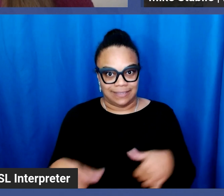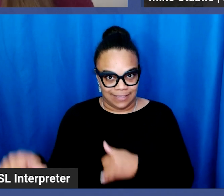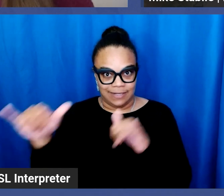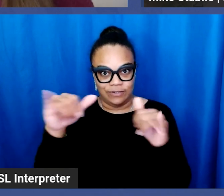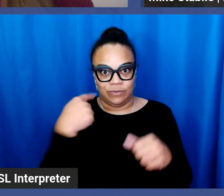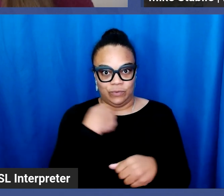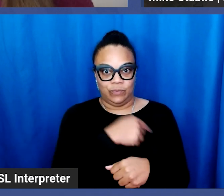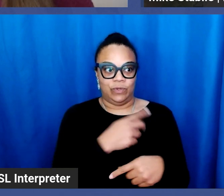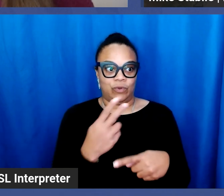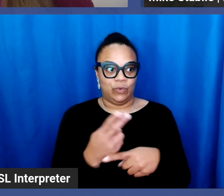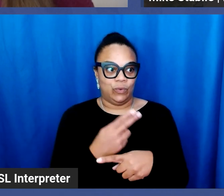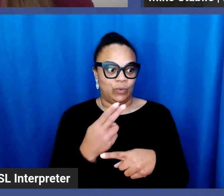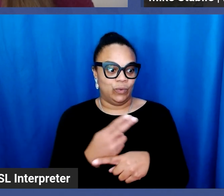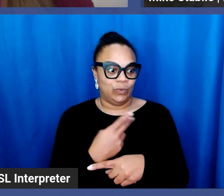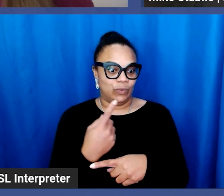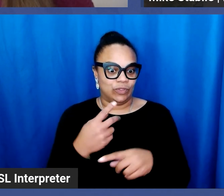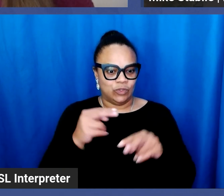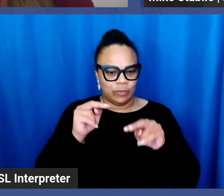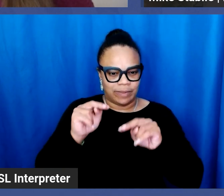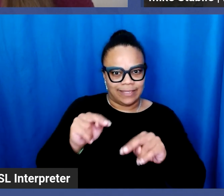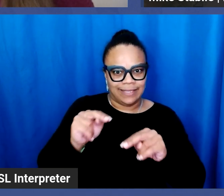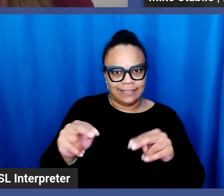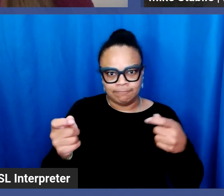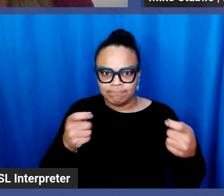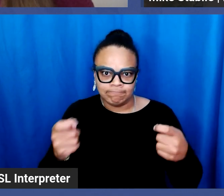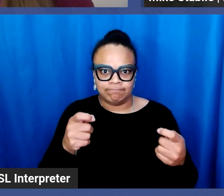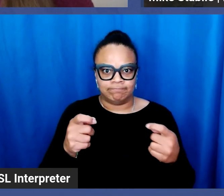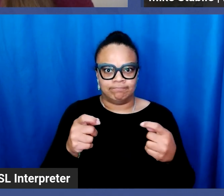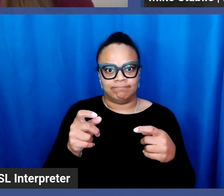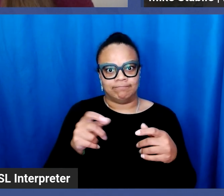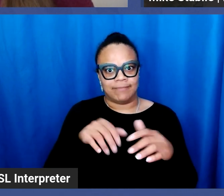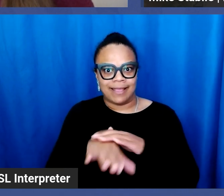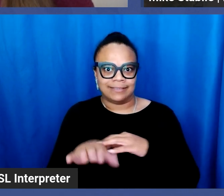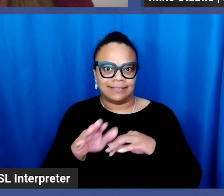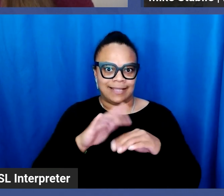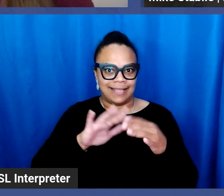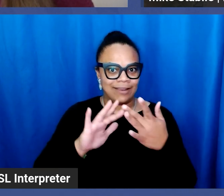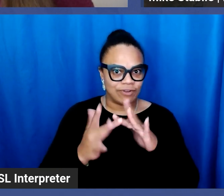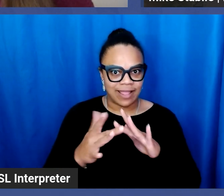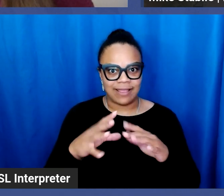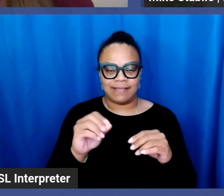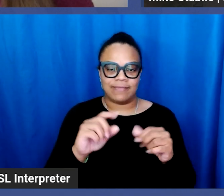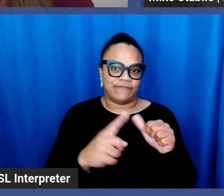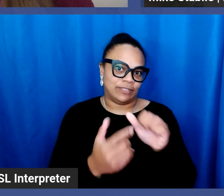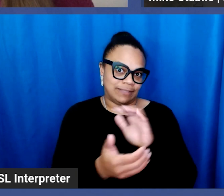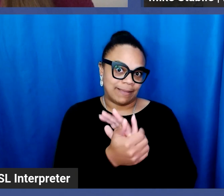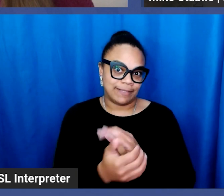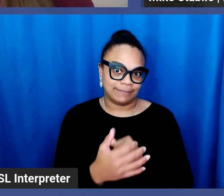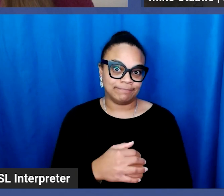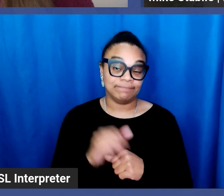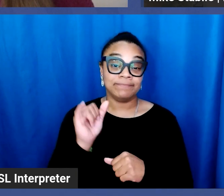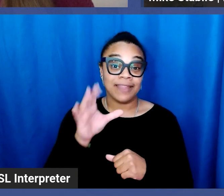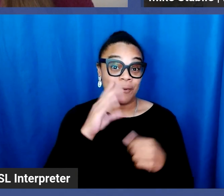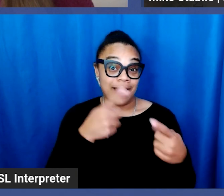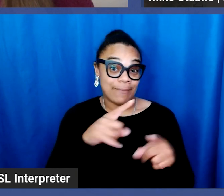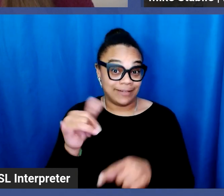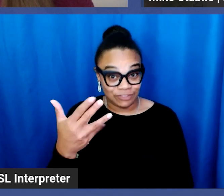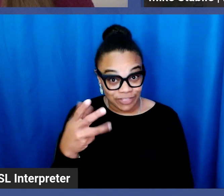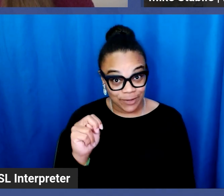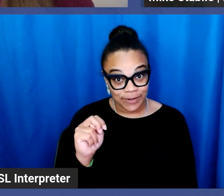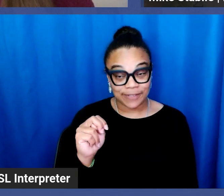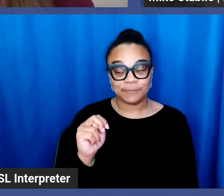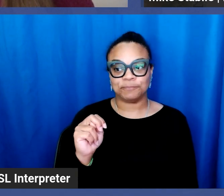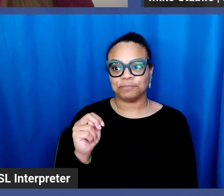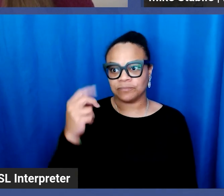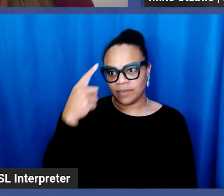use to police the internet, and the First Amendment. So that will happen in January. I think